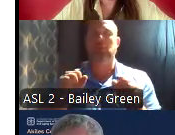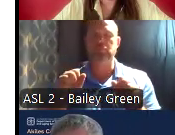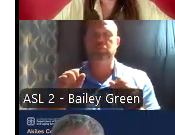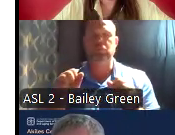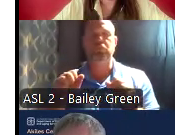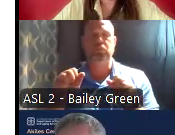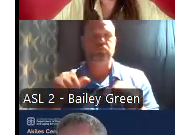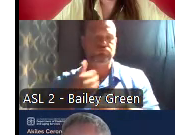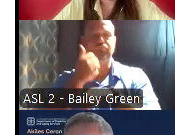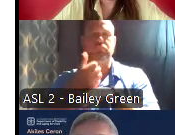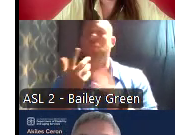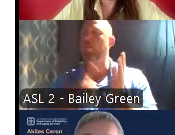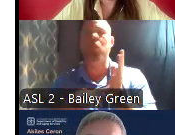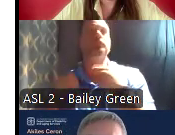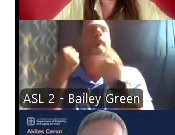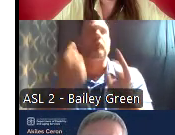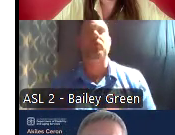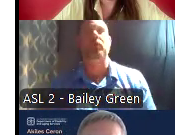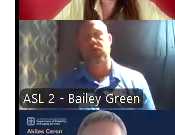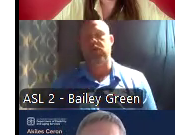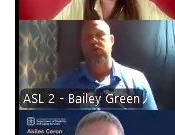come up with so far.